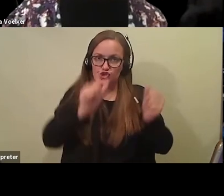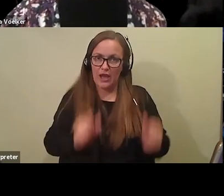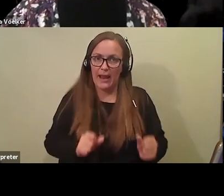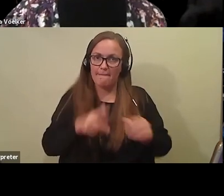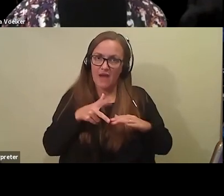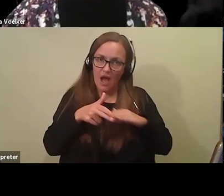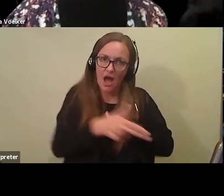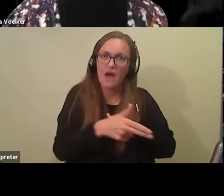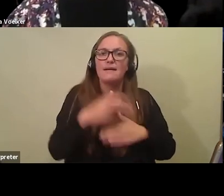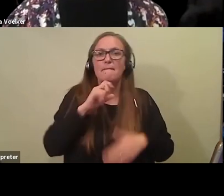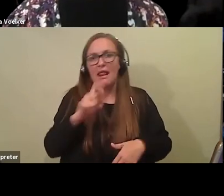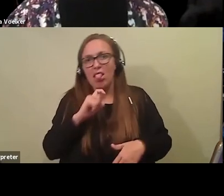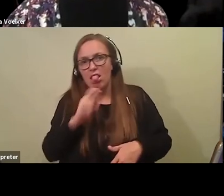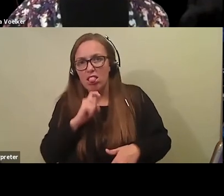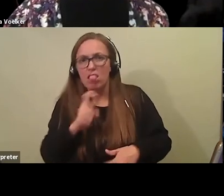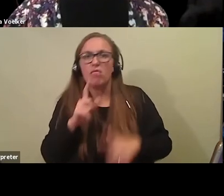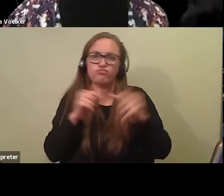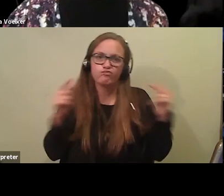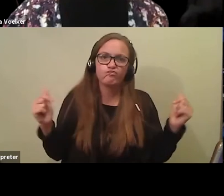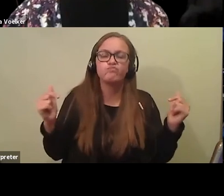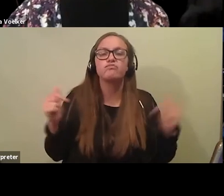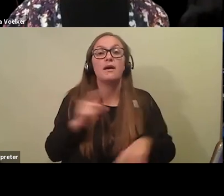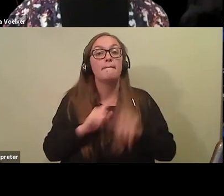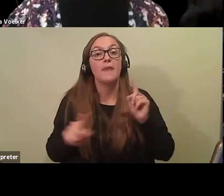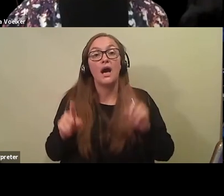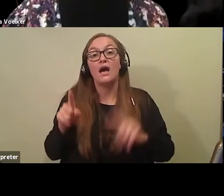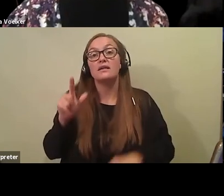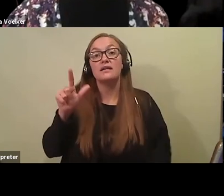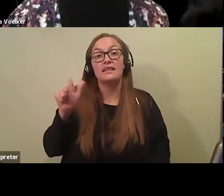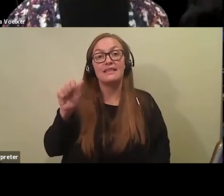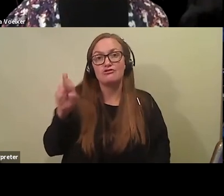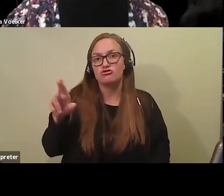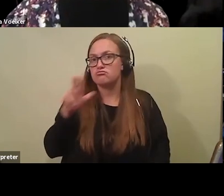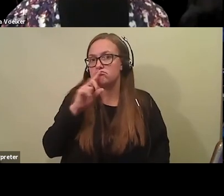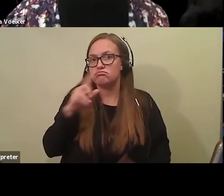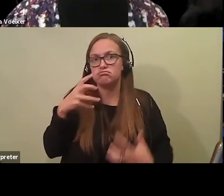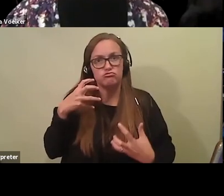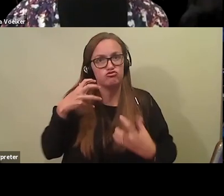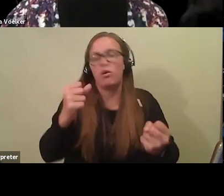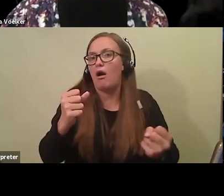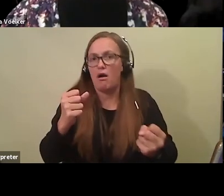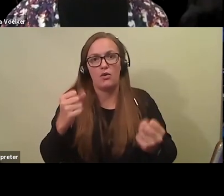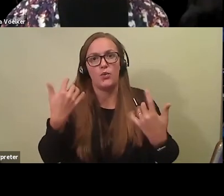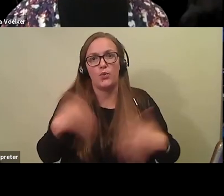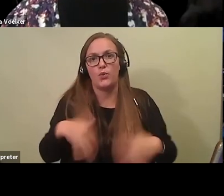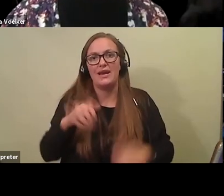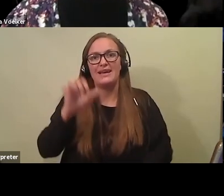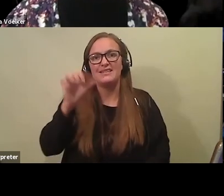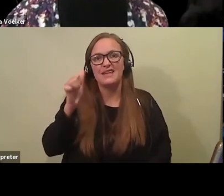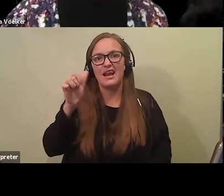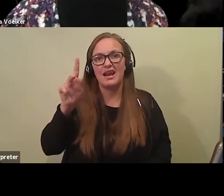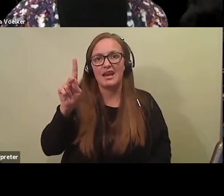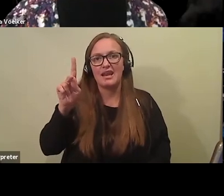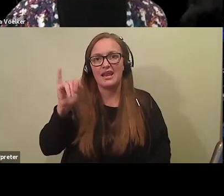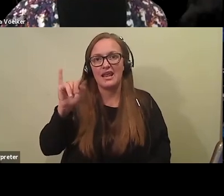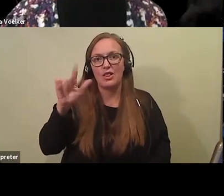you know, make metal parts and whatnot. But these lasers are very powerful, kilowatt class, or they produce 10 kilowatt. They, you